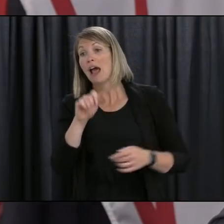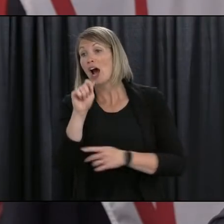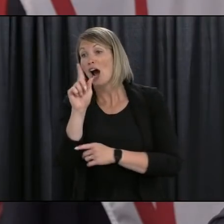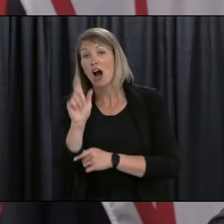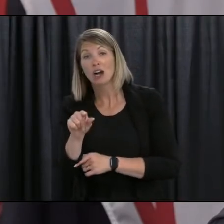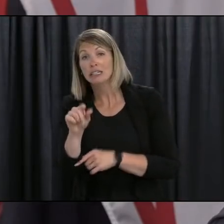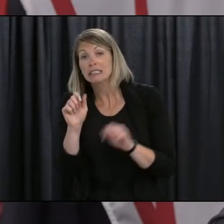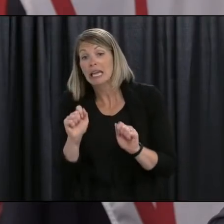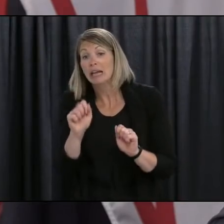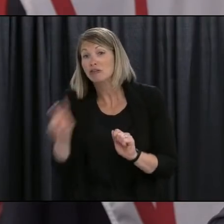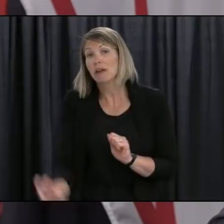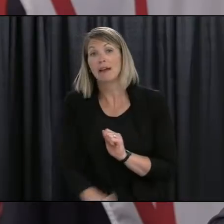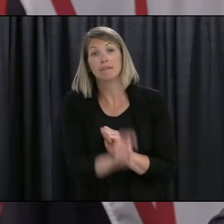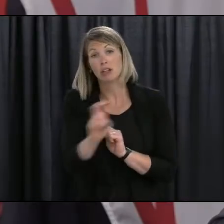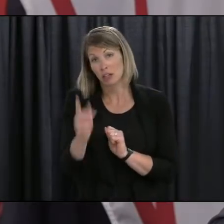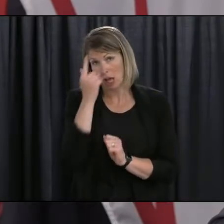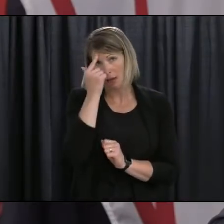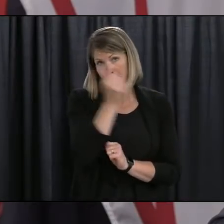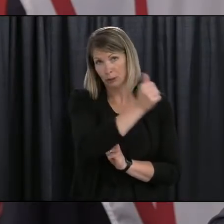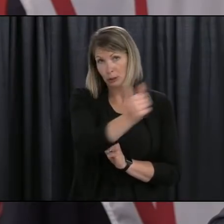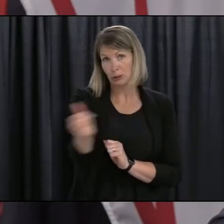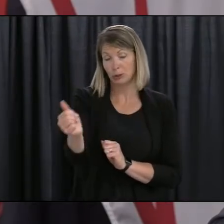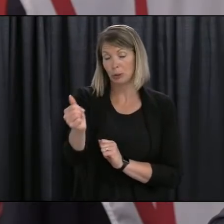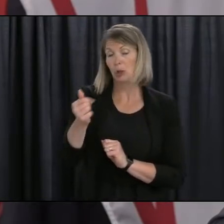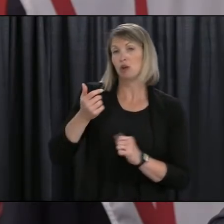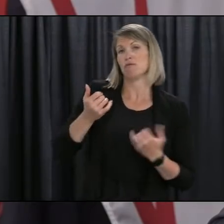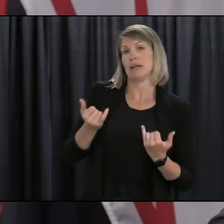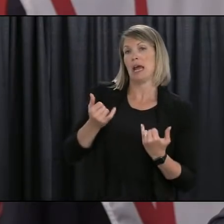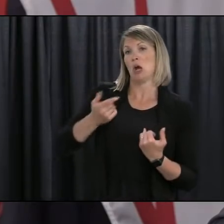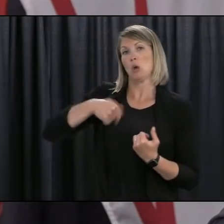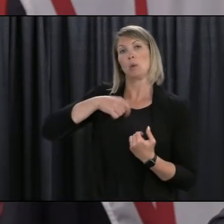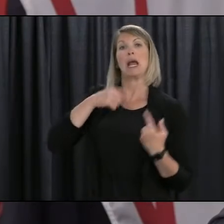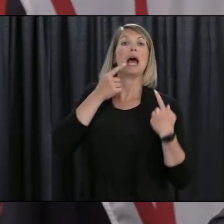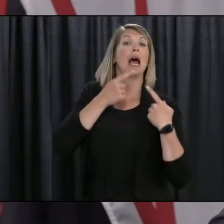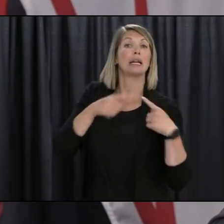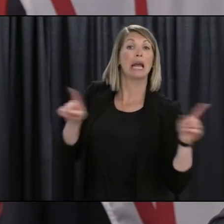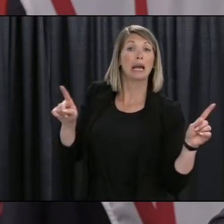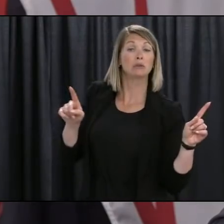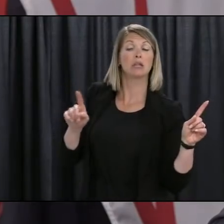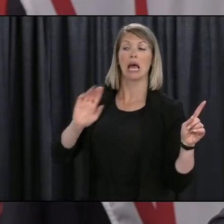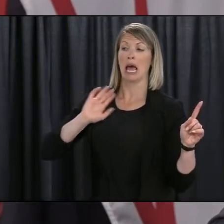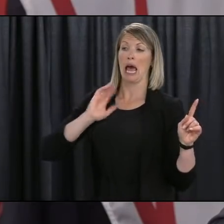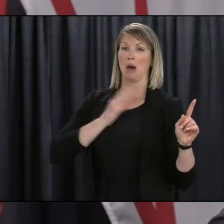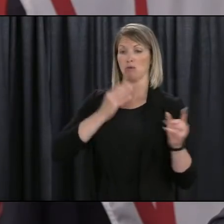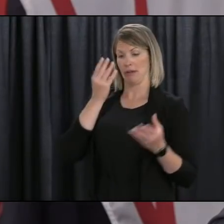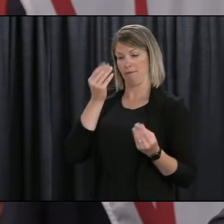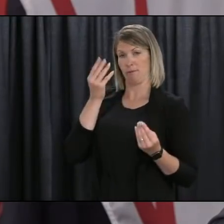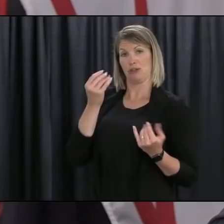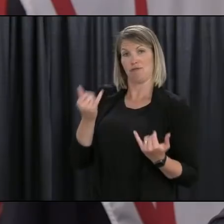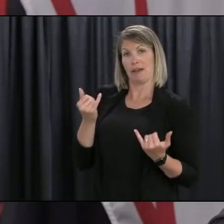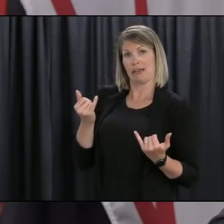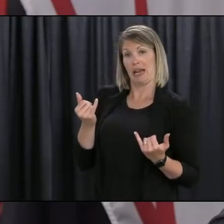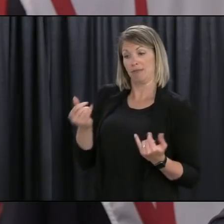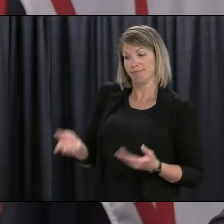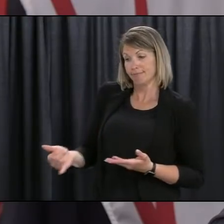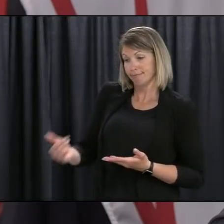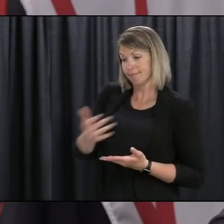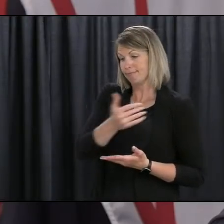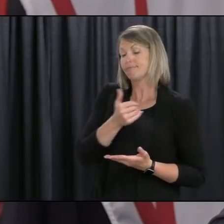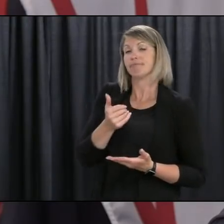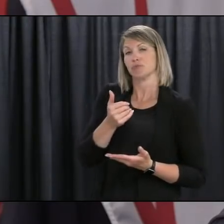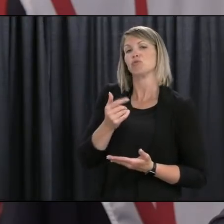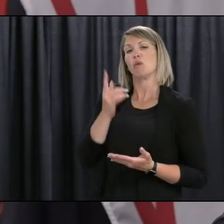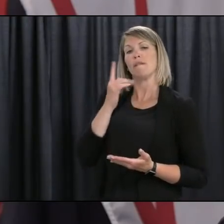the decisions that we make are based on the information that we have within Newfoundland and Labrador. I mean, if you look at, where some other